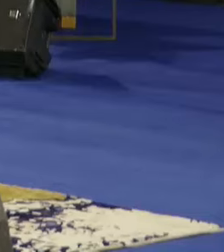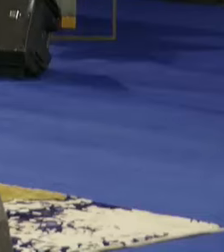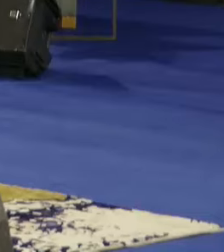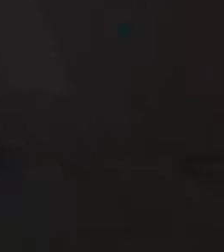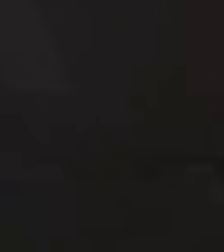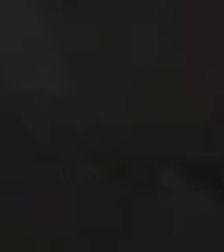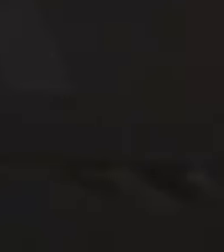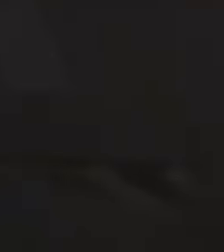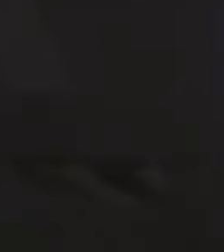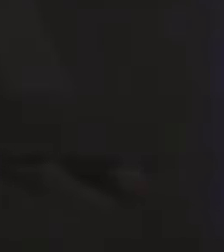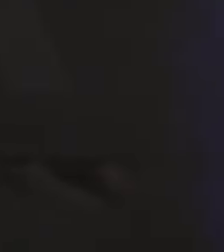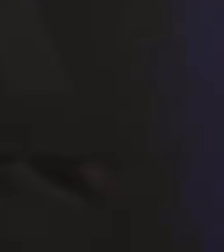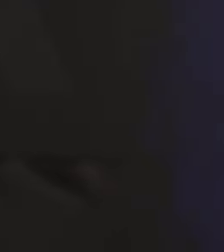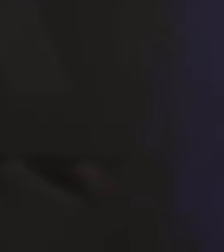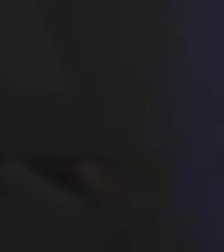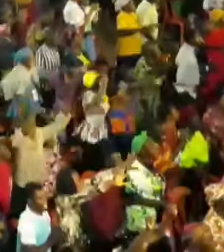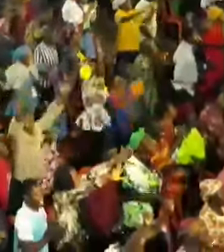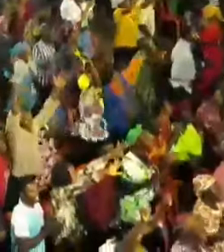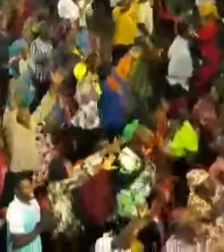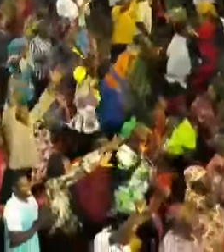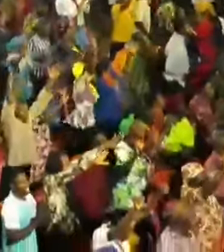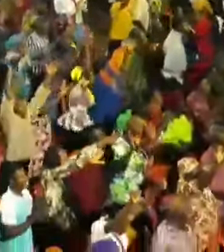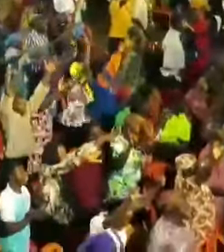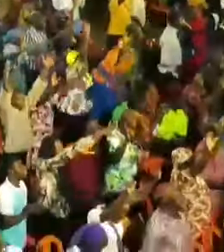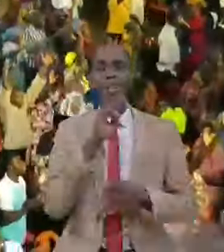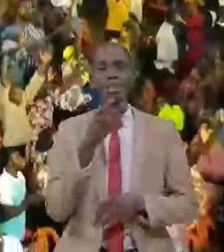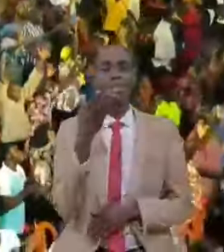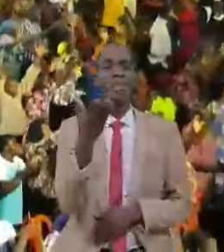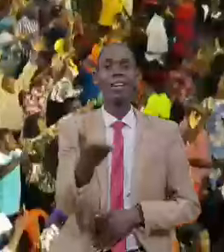Delta State, are you there?